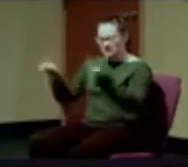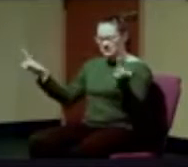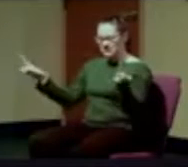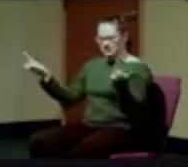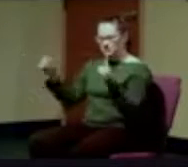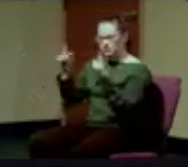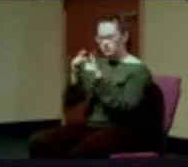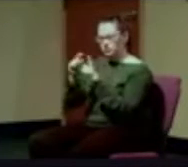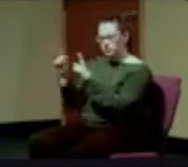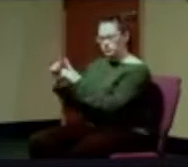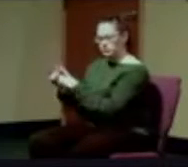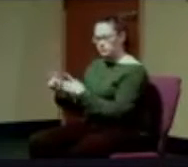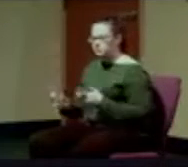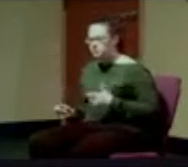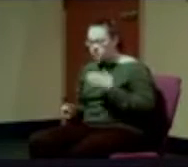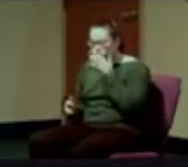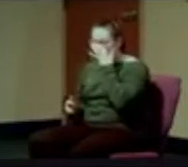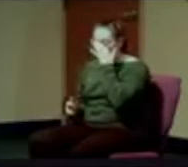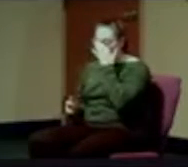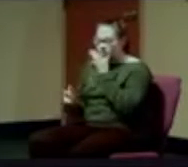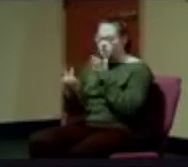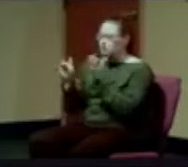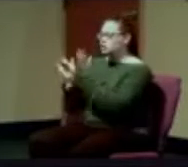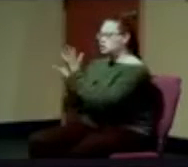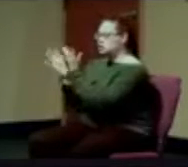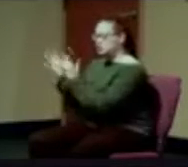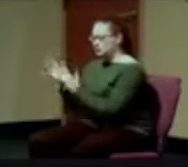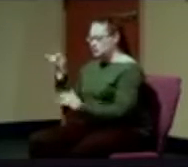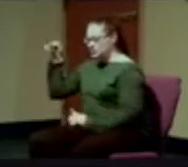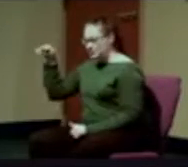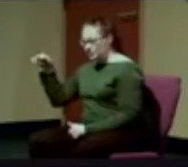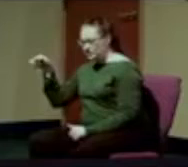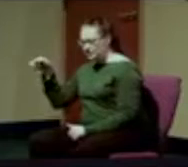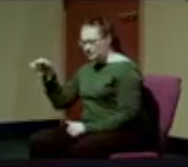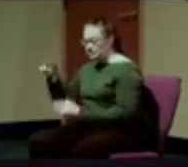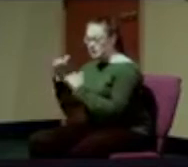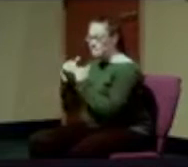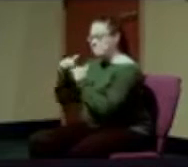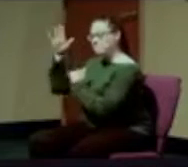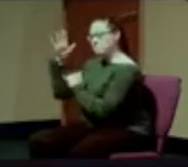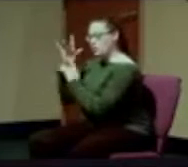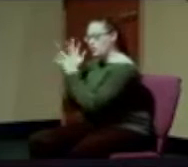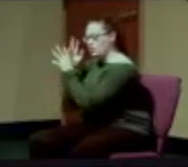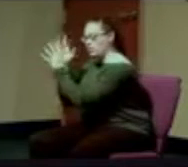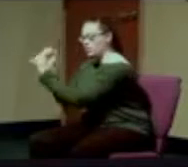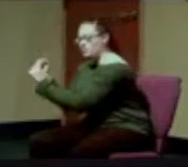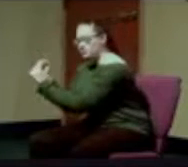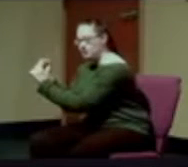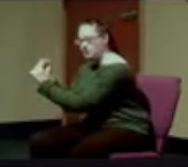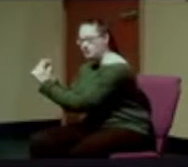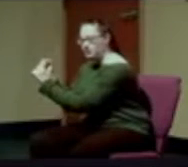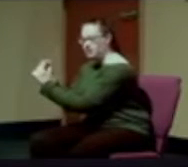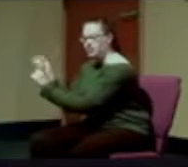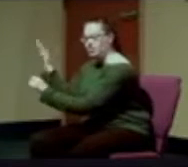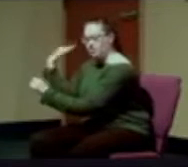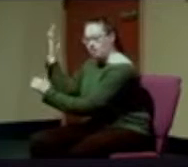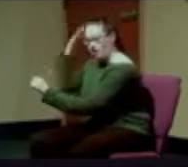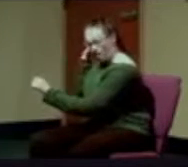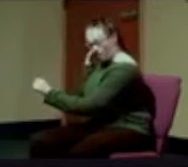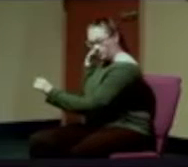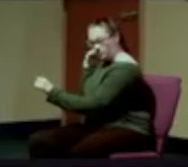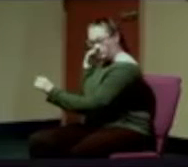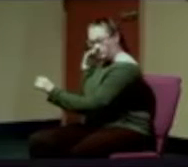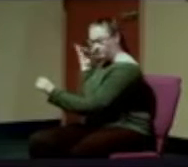this passage, when you look at the history in the New Testament, Jesus was more appealing then, and I submit he still is now. When we can